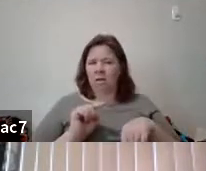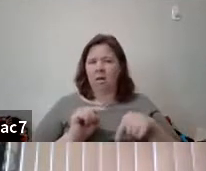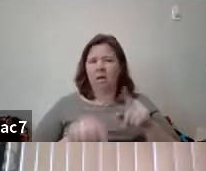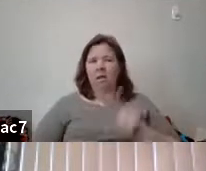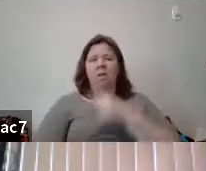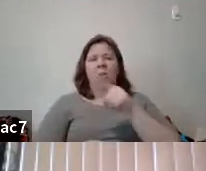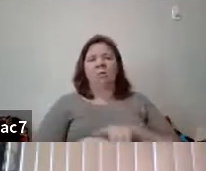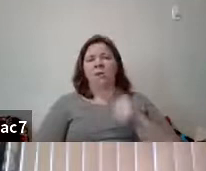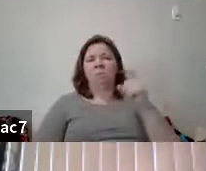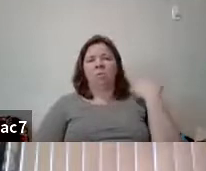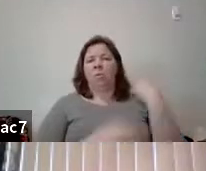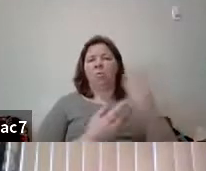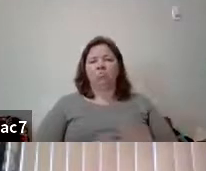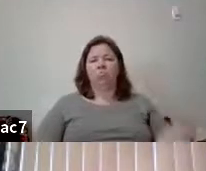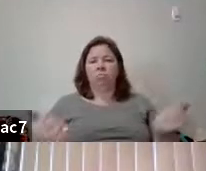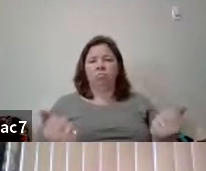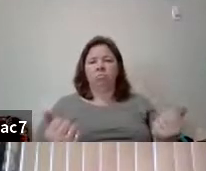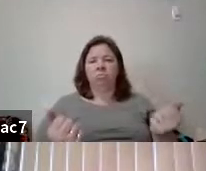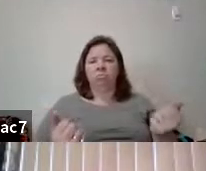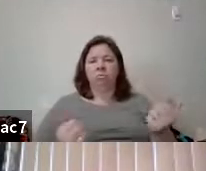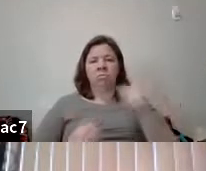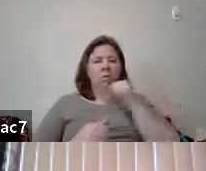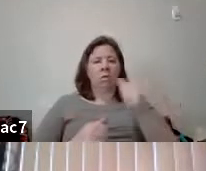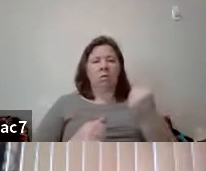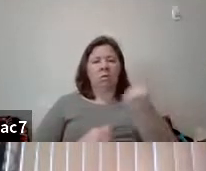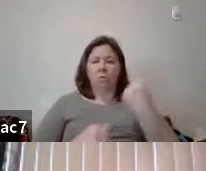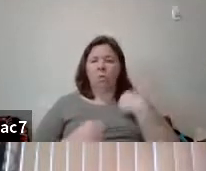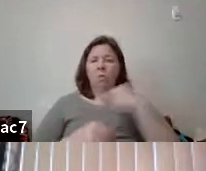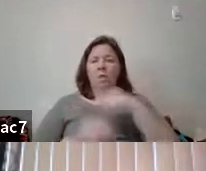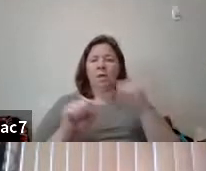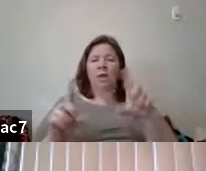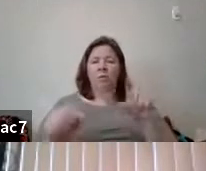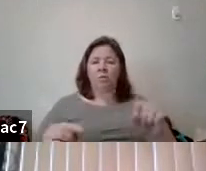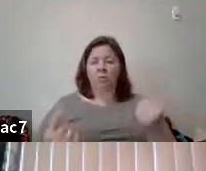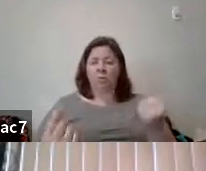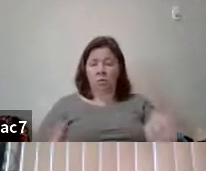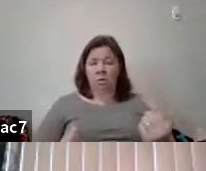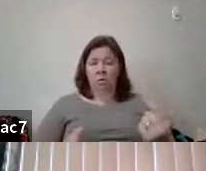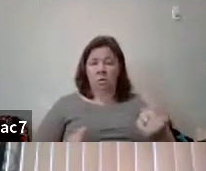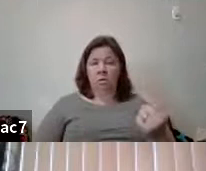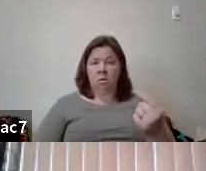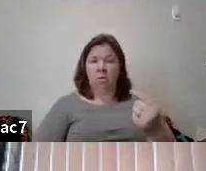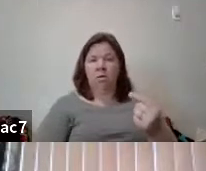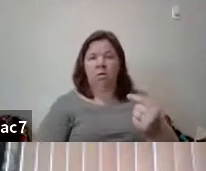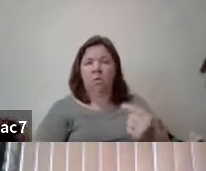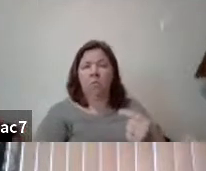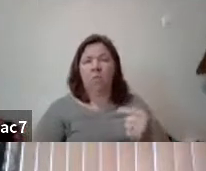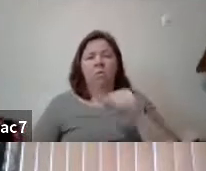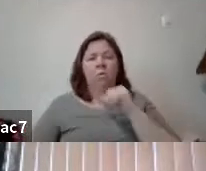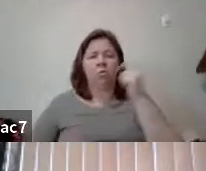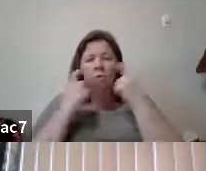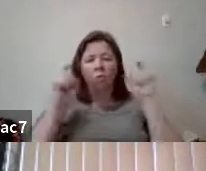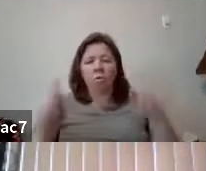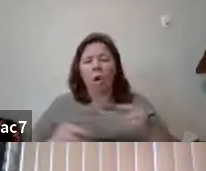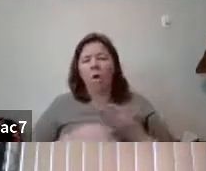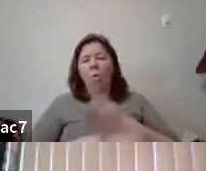ago. And so that's not commonly something we can do. So I would say this, don't cry over spilt